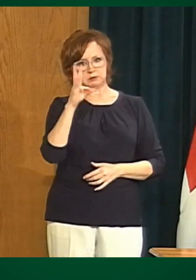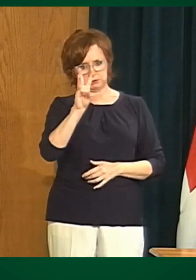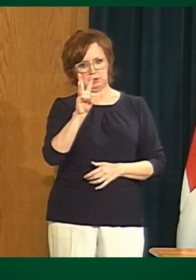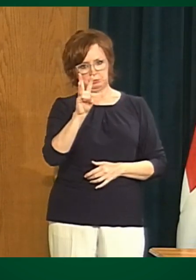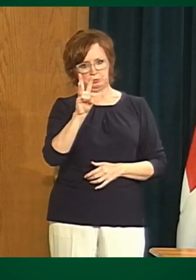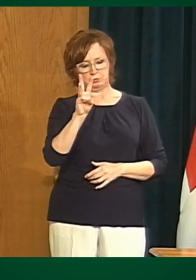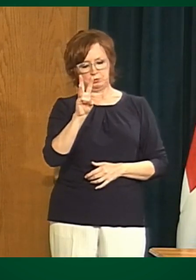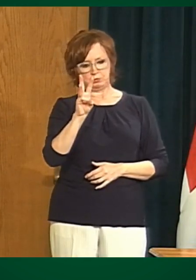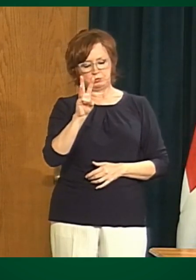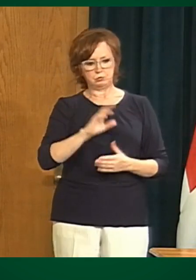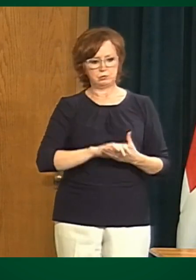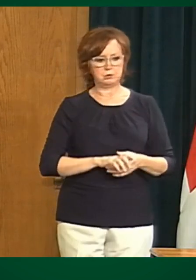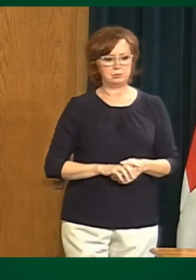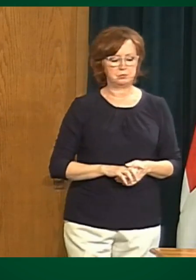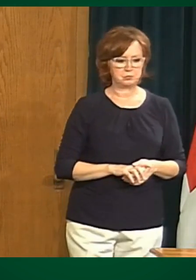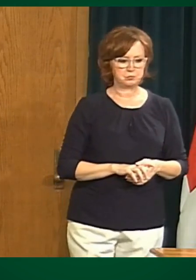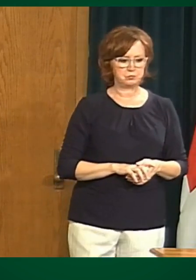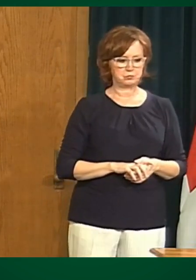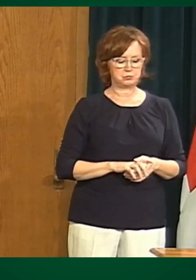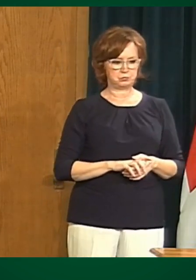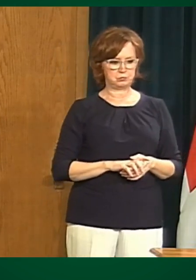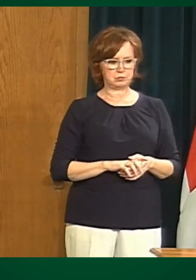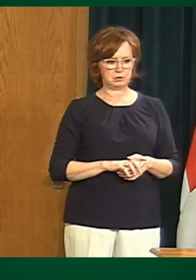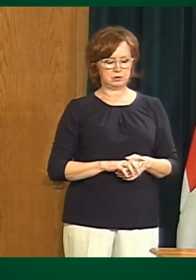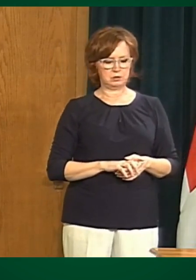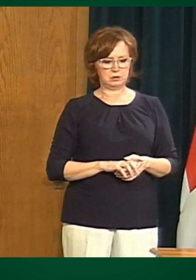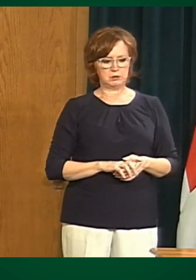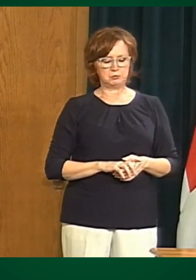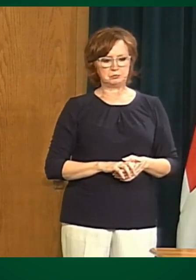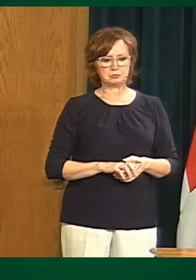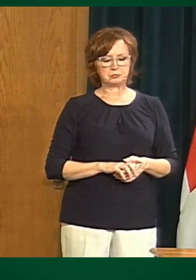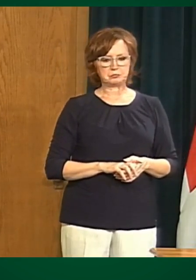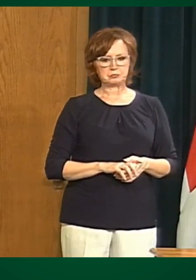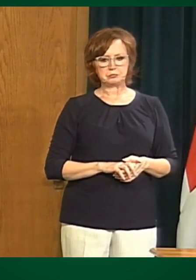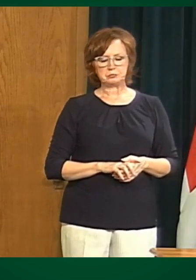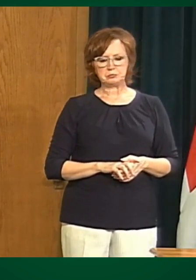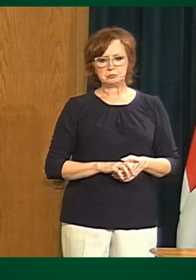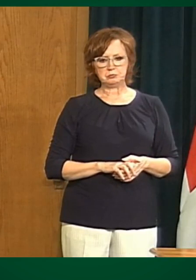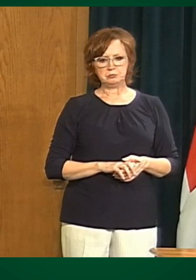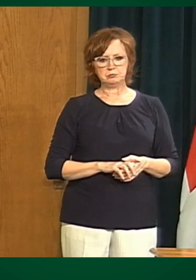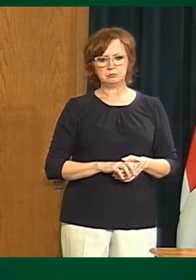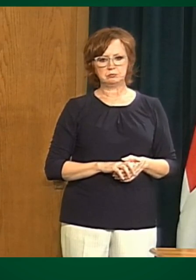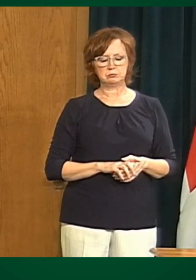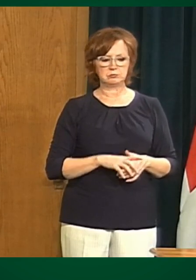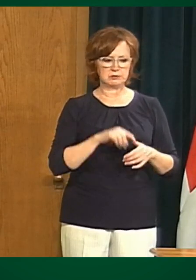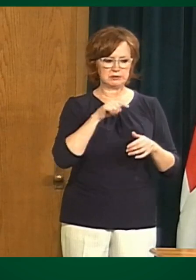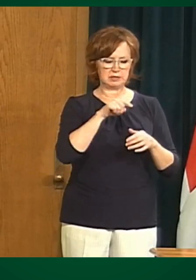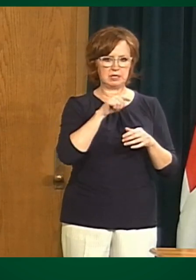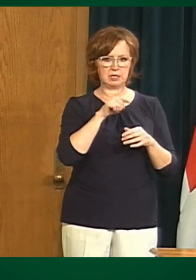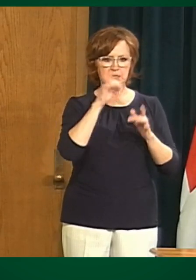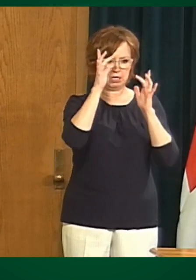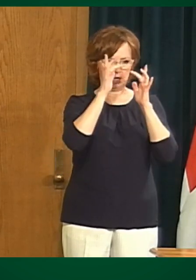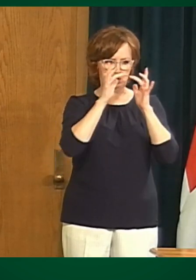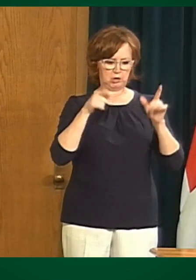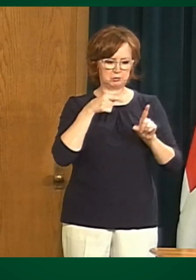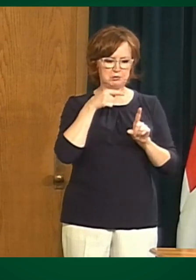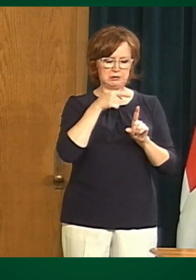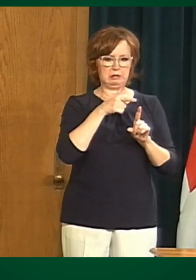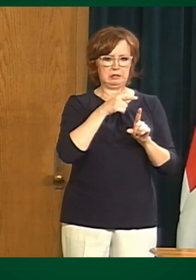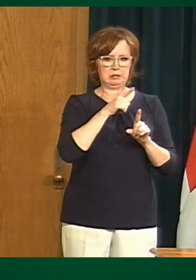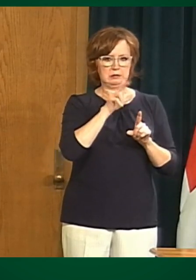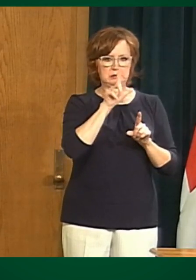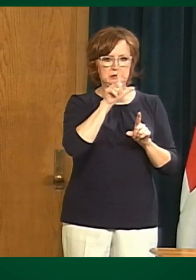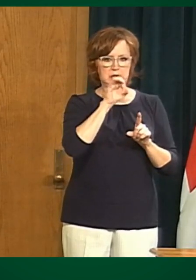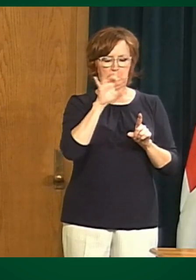In the last few days, we have been dealing with a very challenging situation, as it was mentioned by